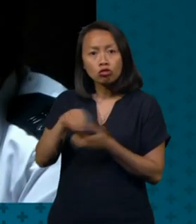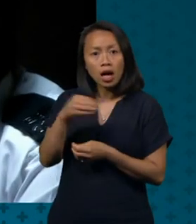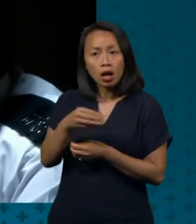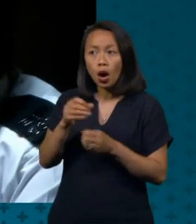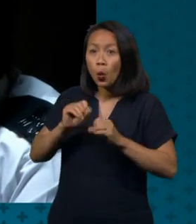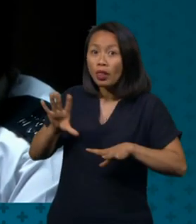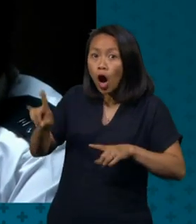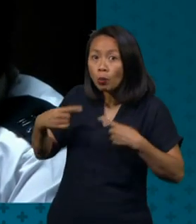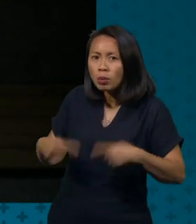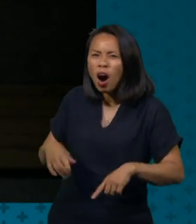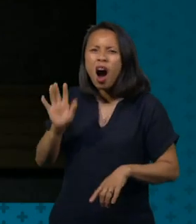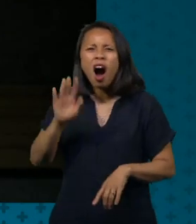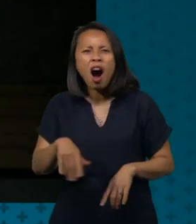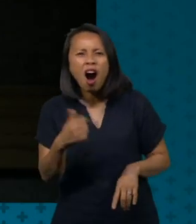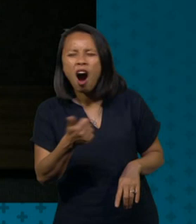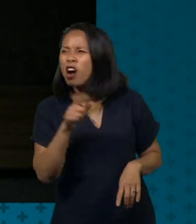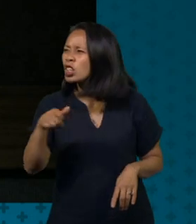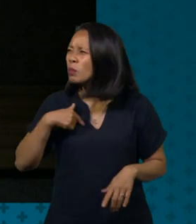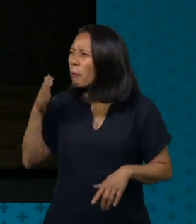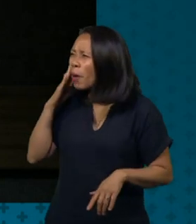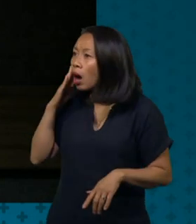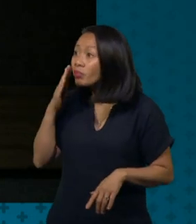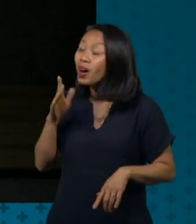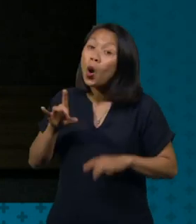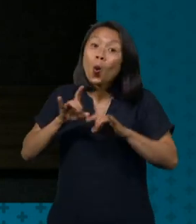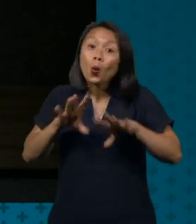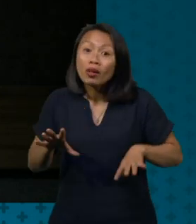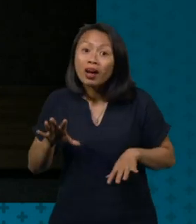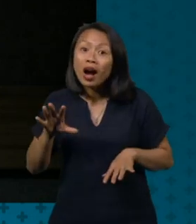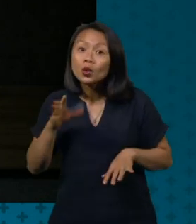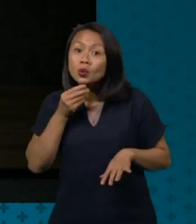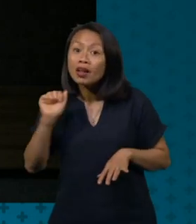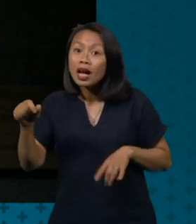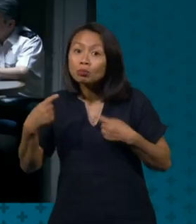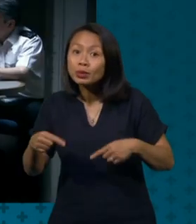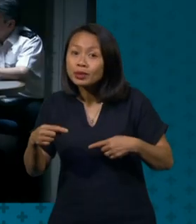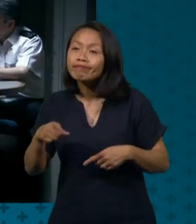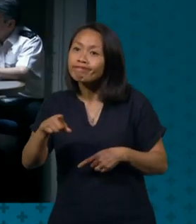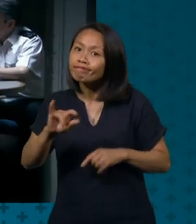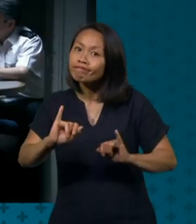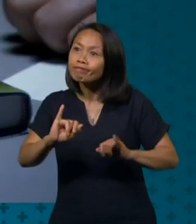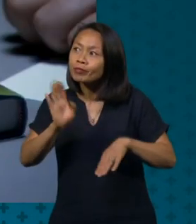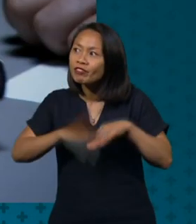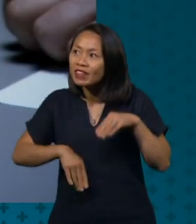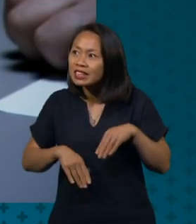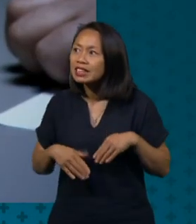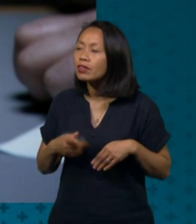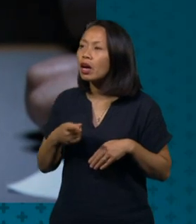someone's credit card without their permission is an offence. Cam will be okay about it. Look, that's